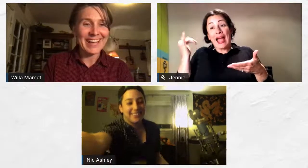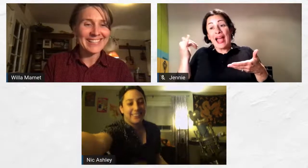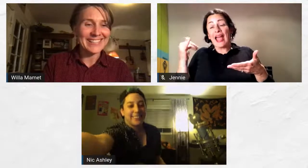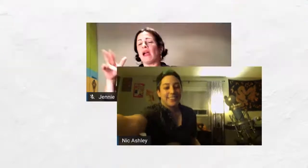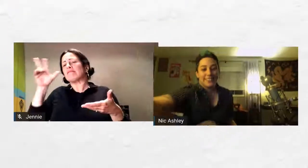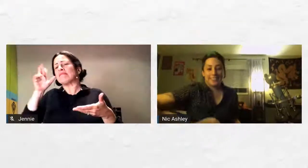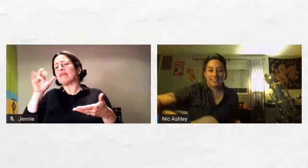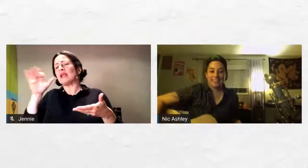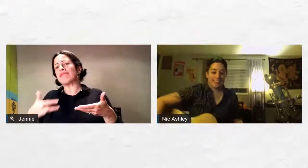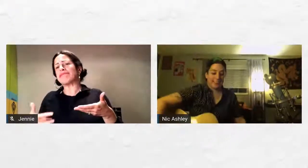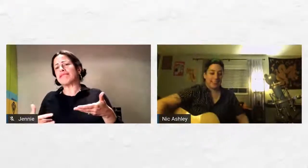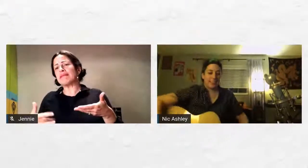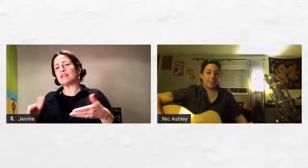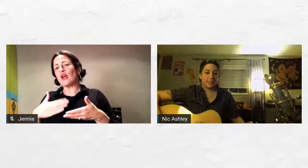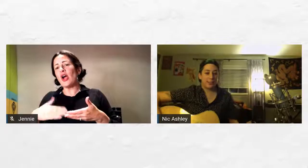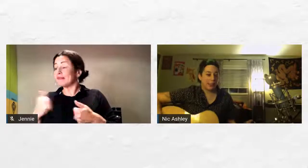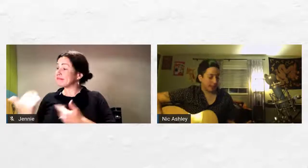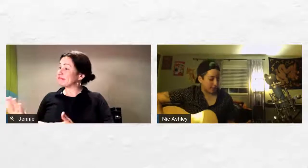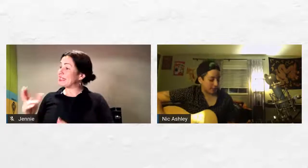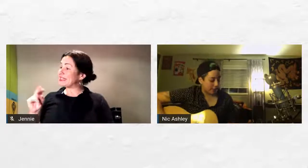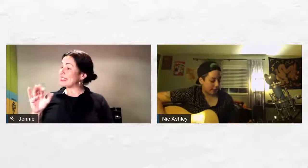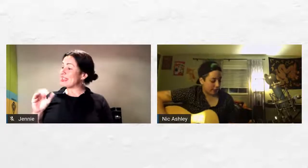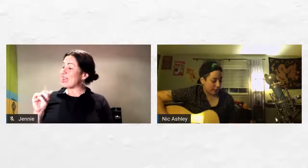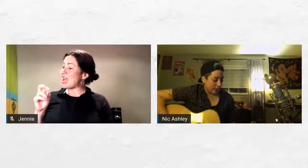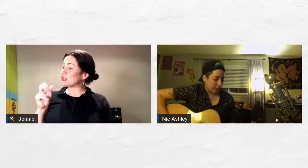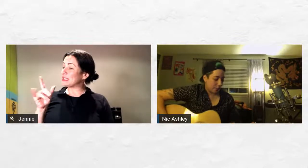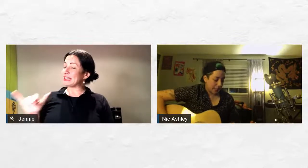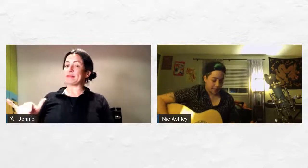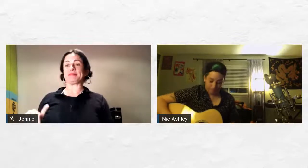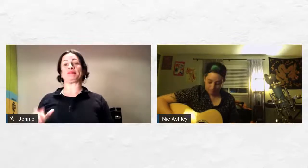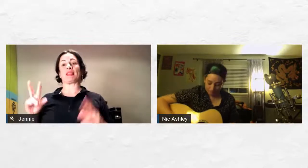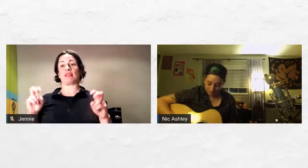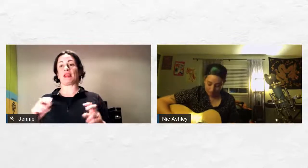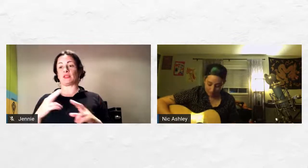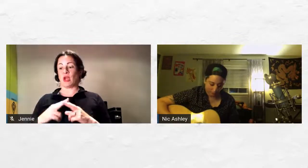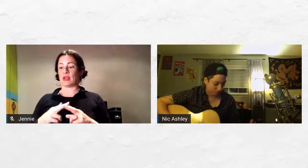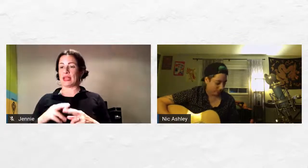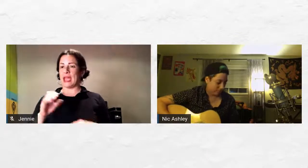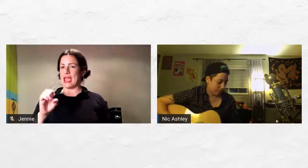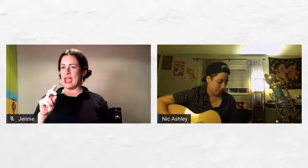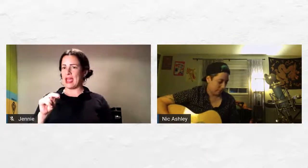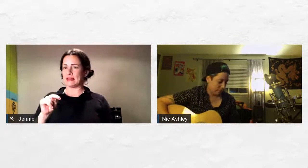go. Nick Ashley. Thank you. This one's called Unless You Mean It.